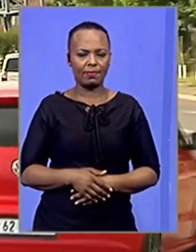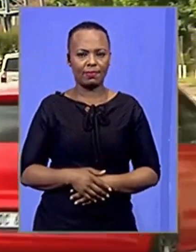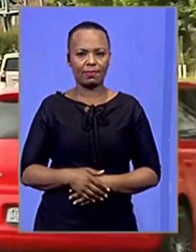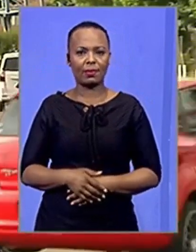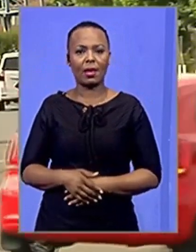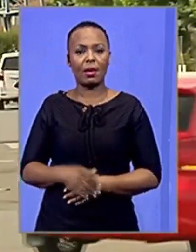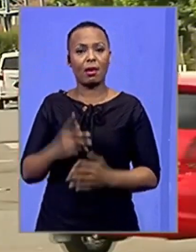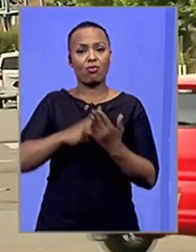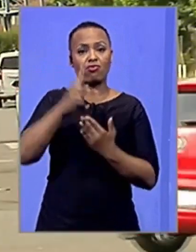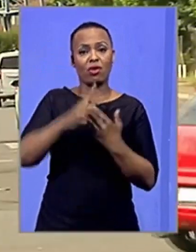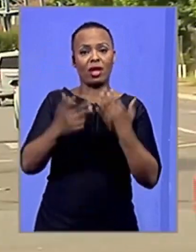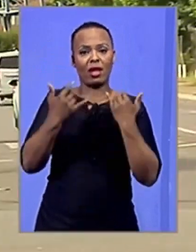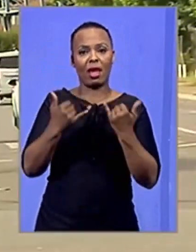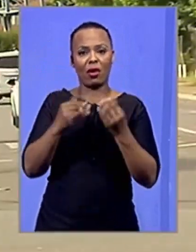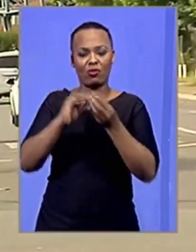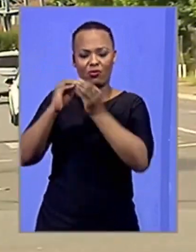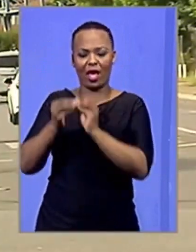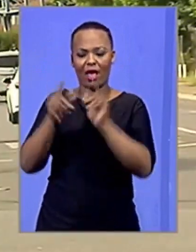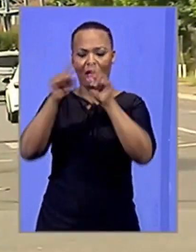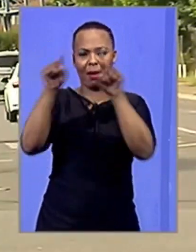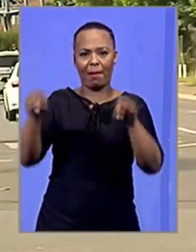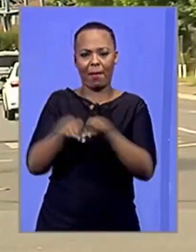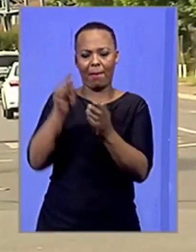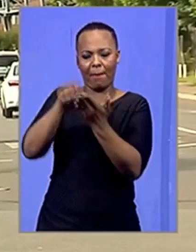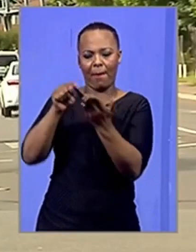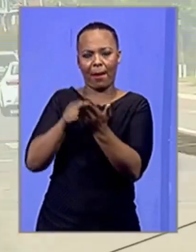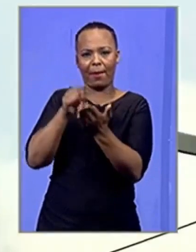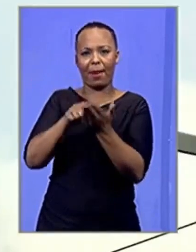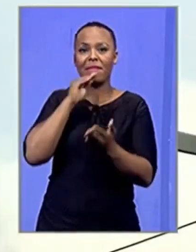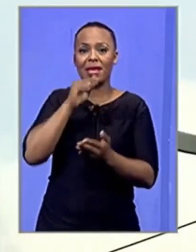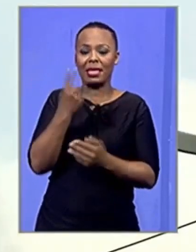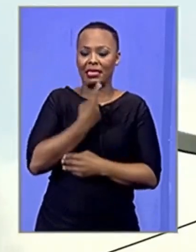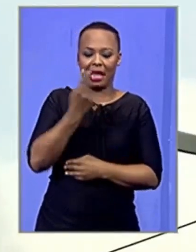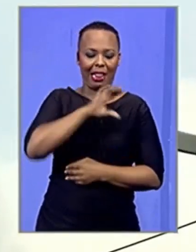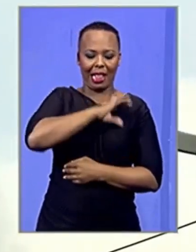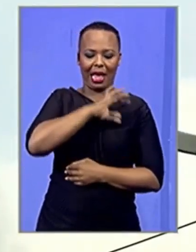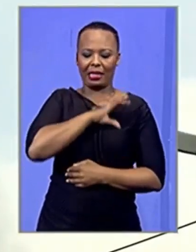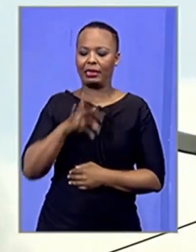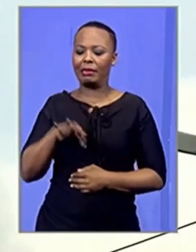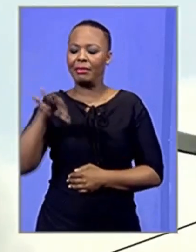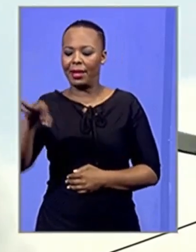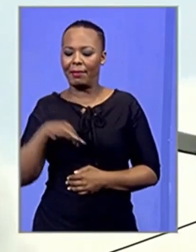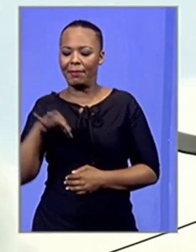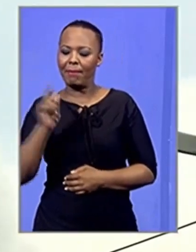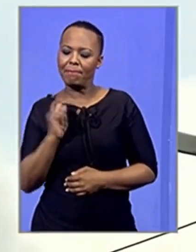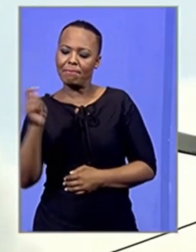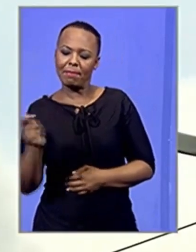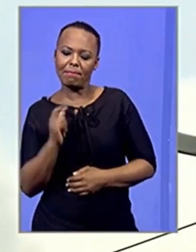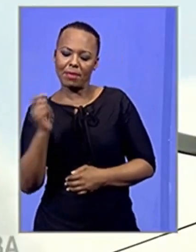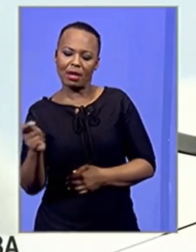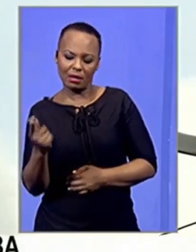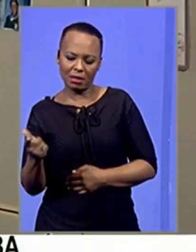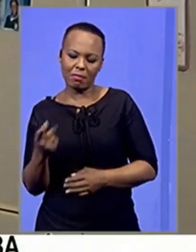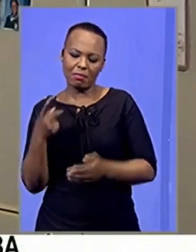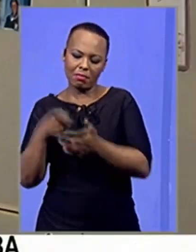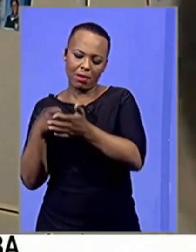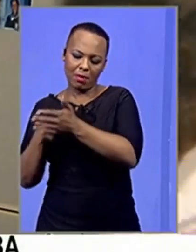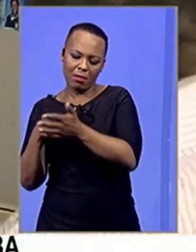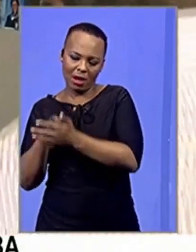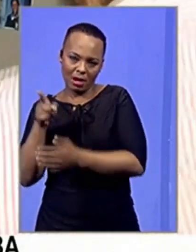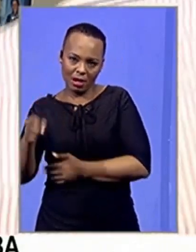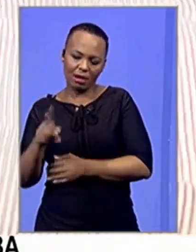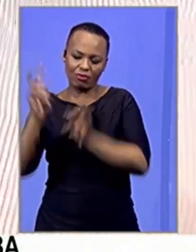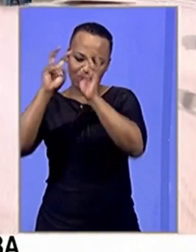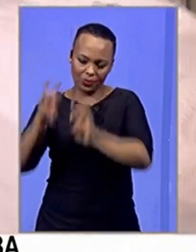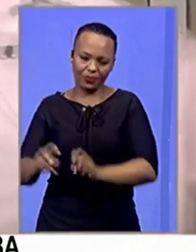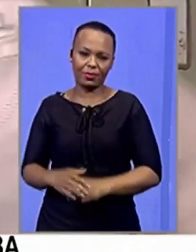Projeke ya go tsenya mabokoso a motlakase o ituelelwang e tsweletse pele mo Tshwane. Fela baagi ba ba jaaka Elizabeth